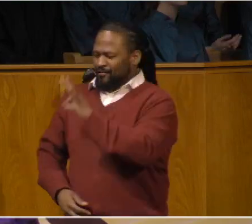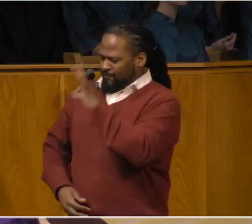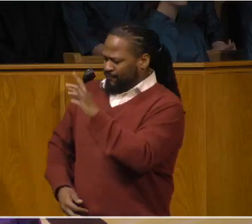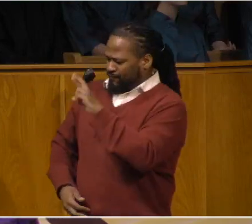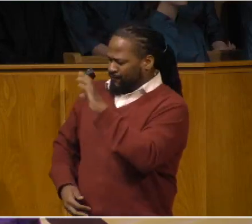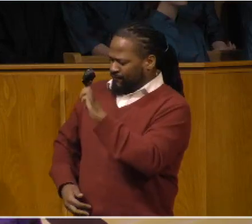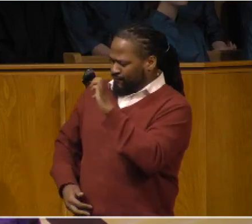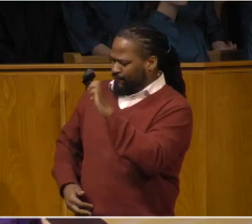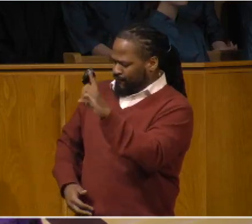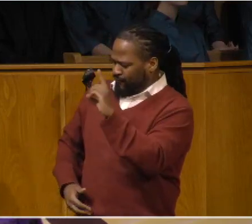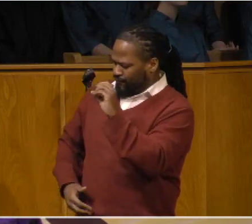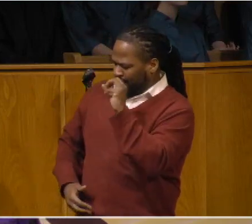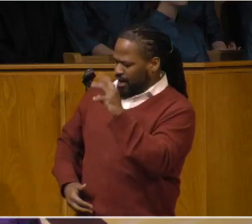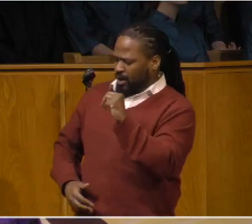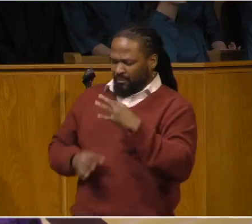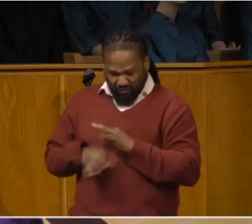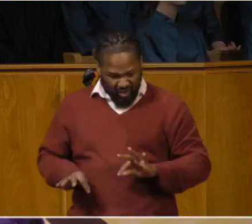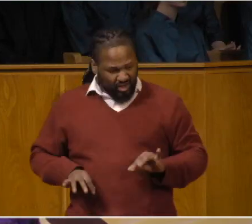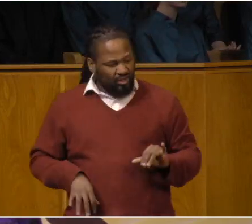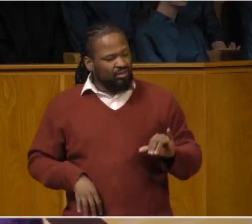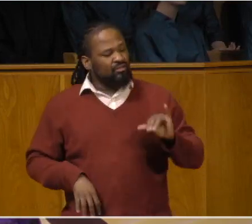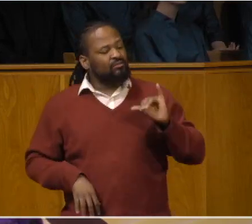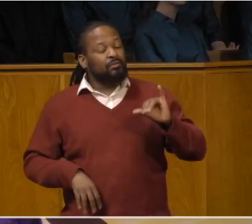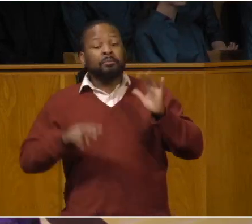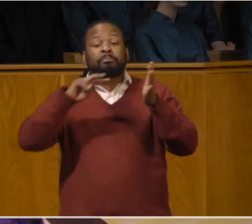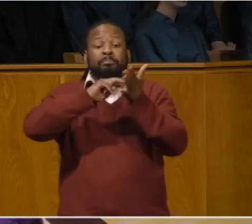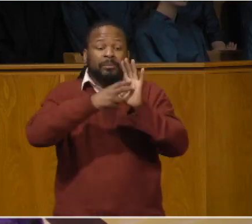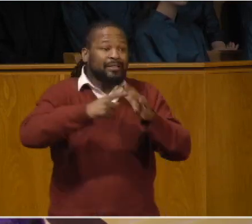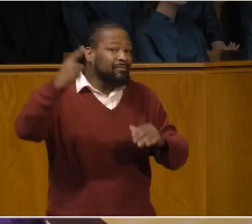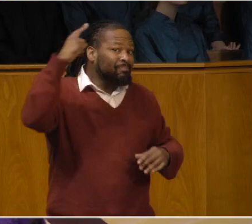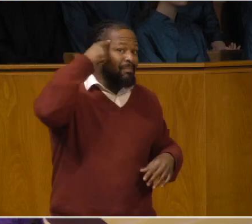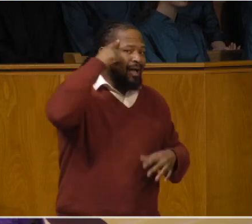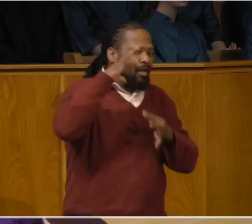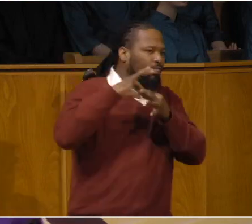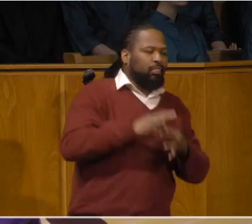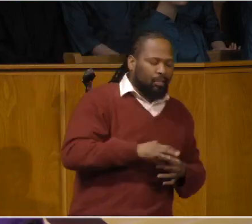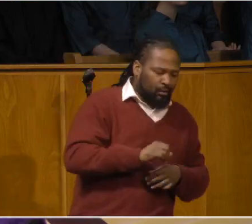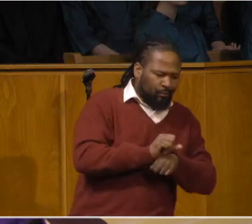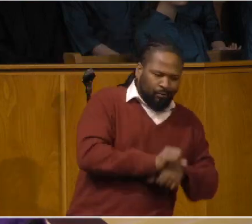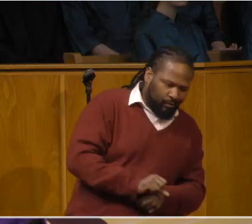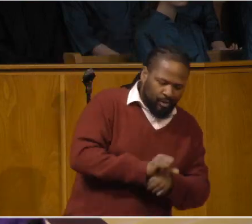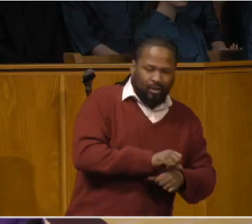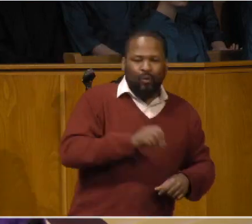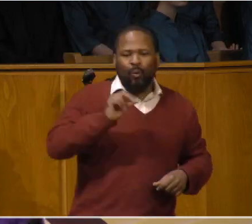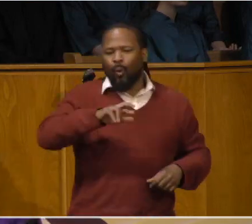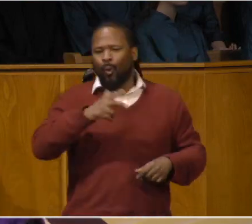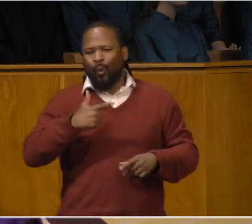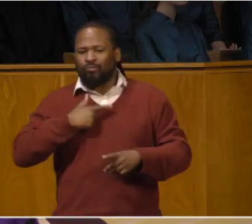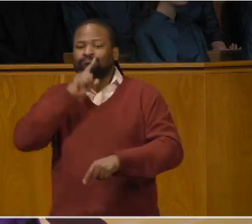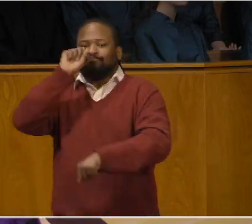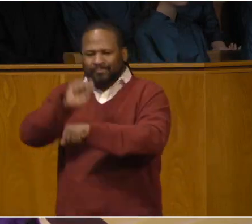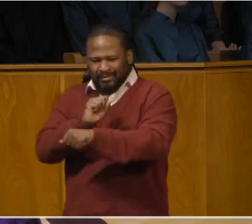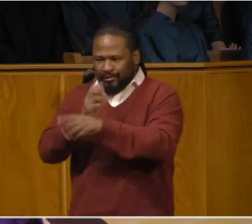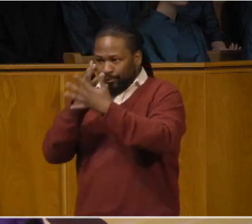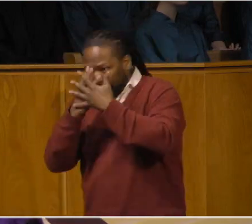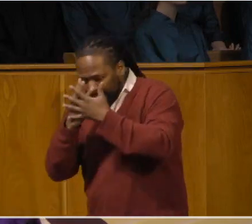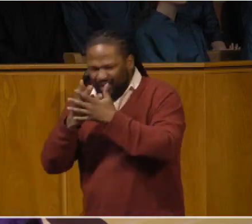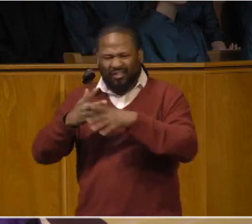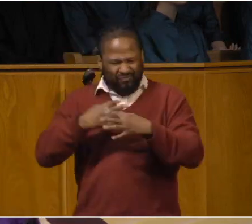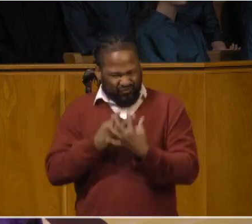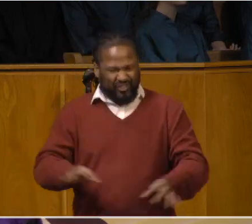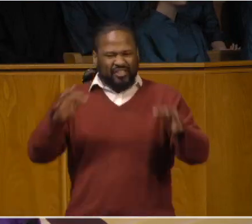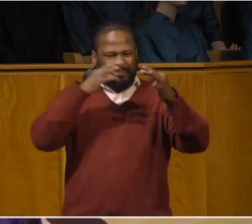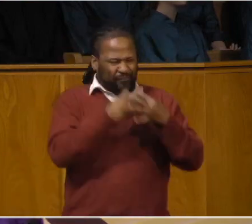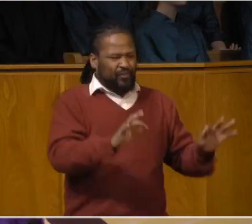the unshackling of minds. It is the freedom to be, to exist, to dream, and to do. It